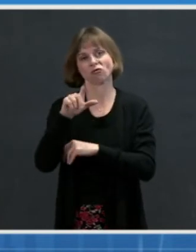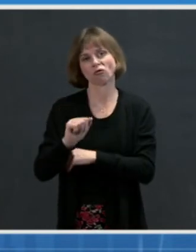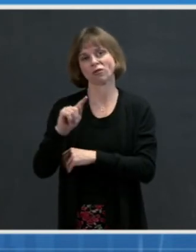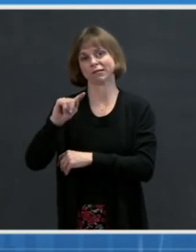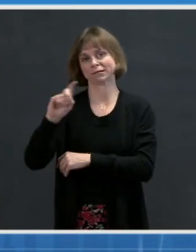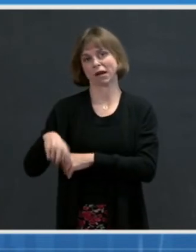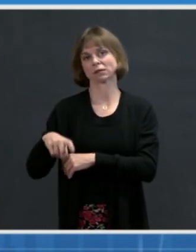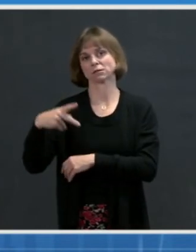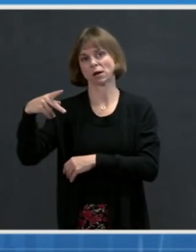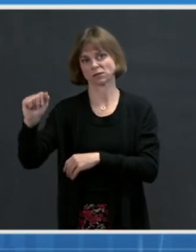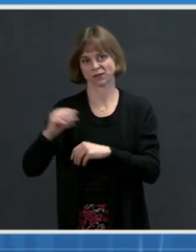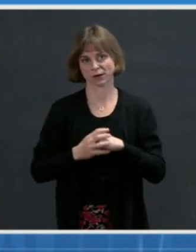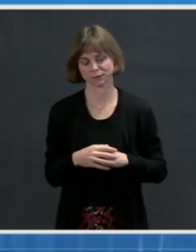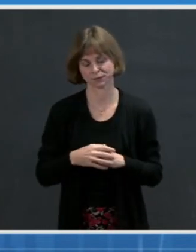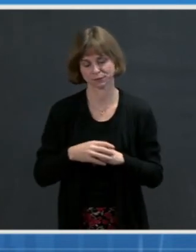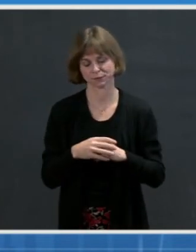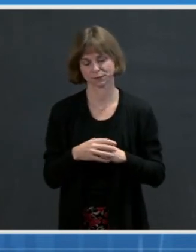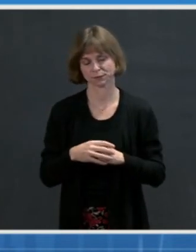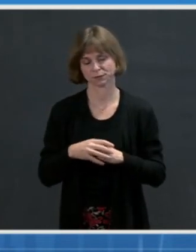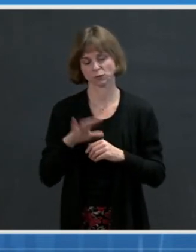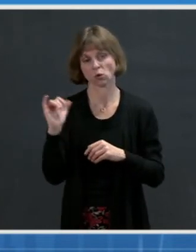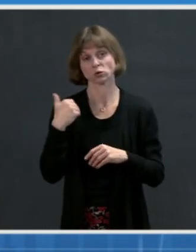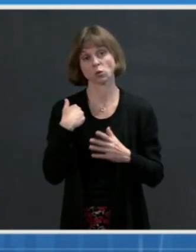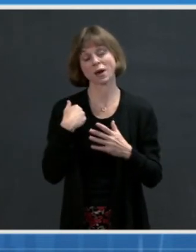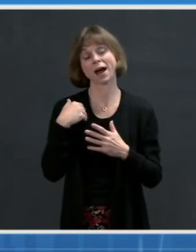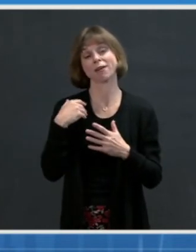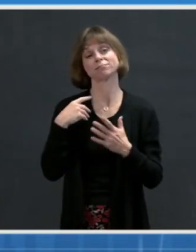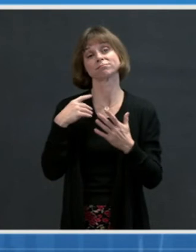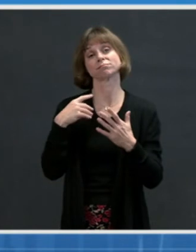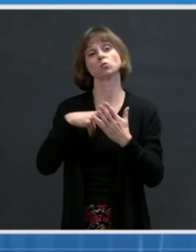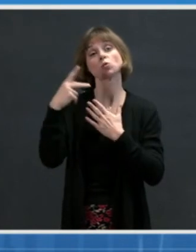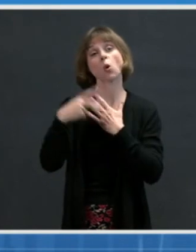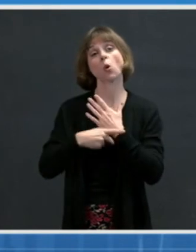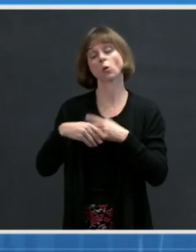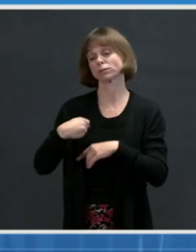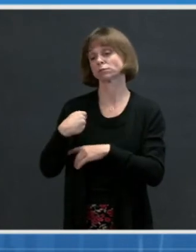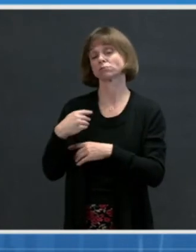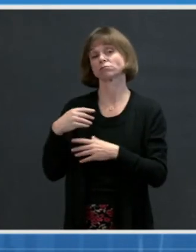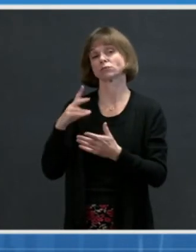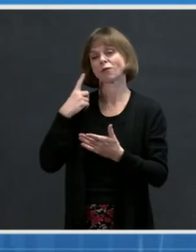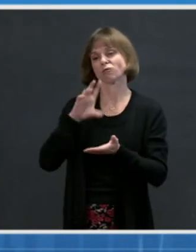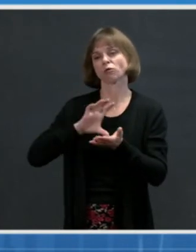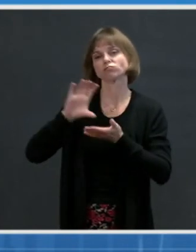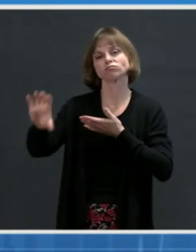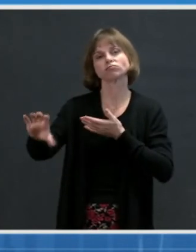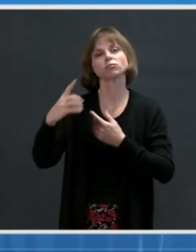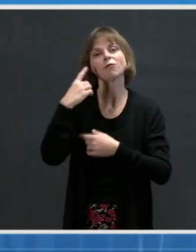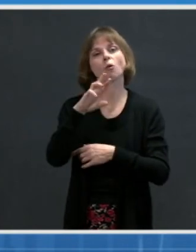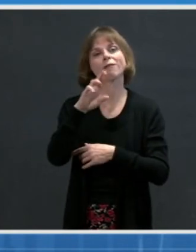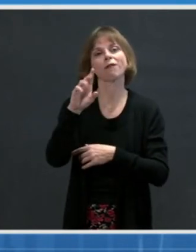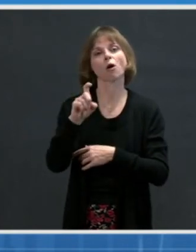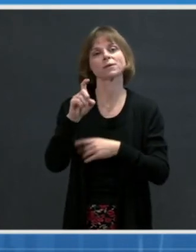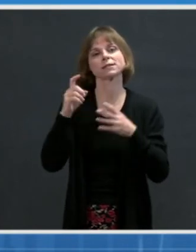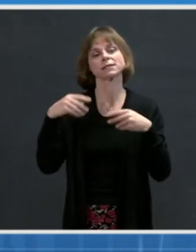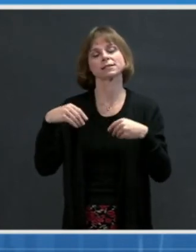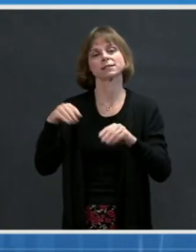We've also launched federal programs to get vaccines to pharmacies and local community health centers.